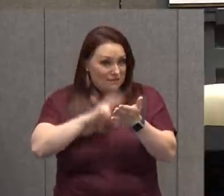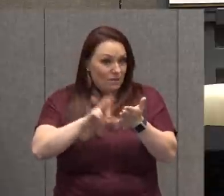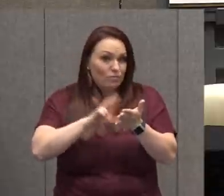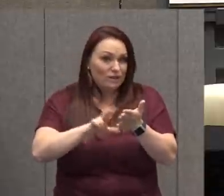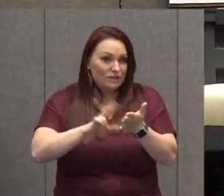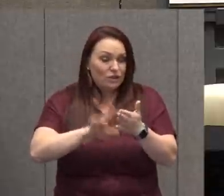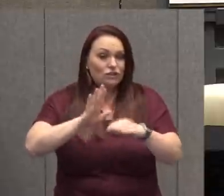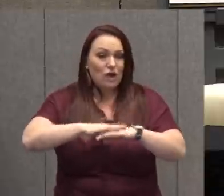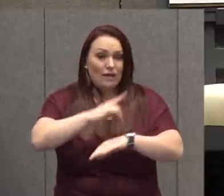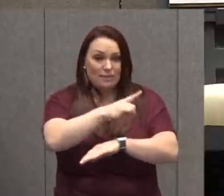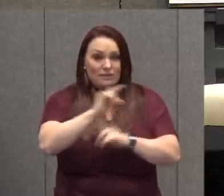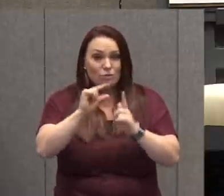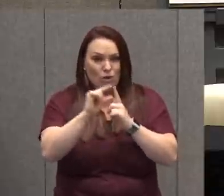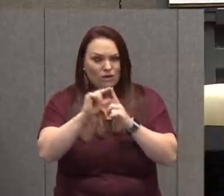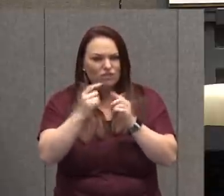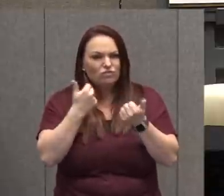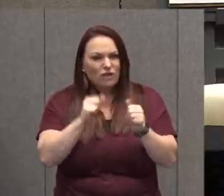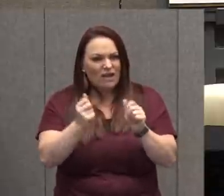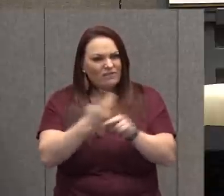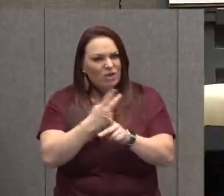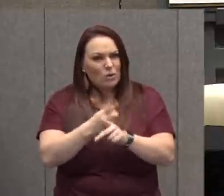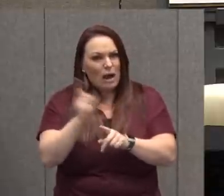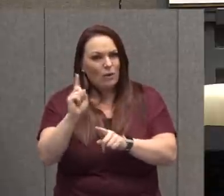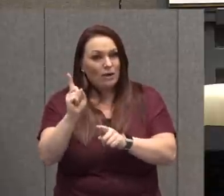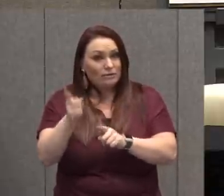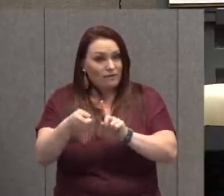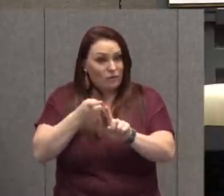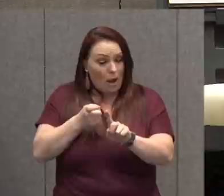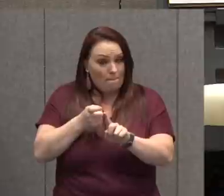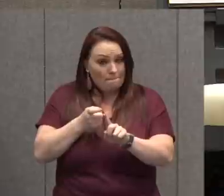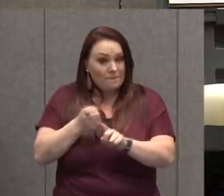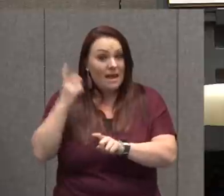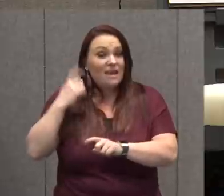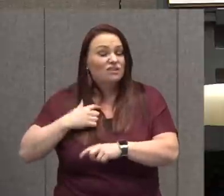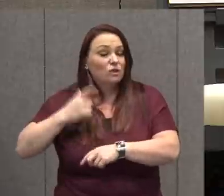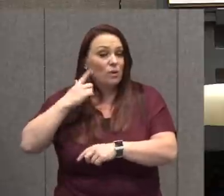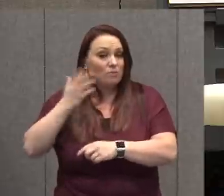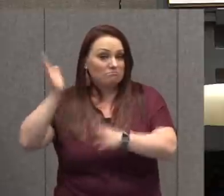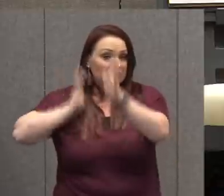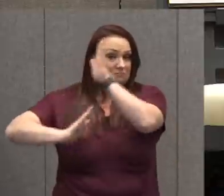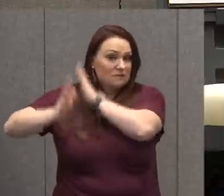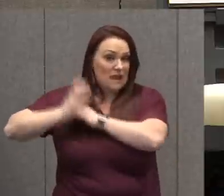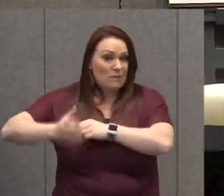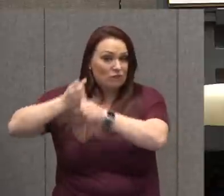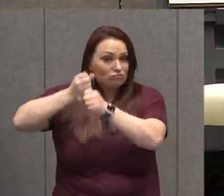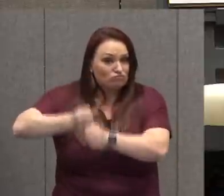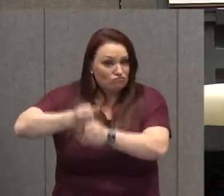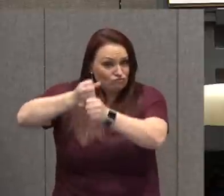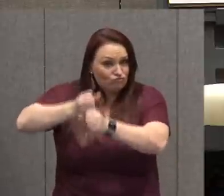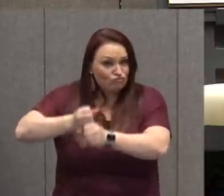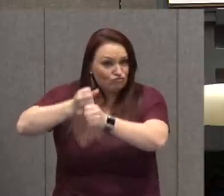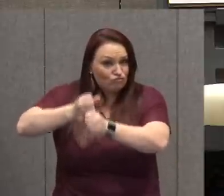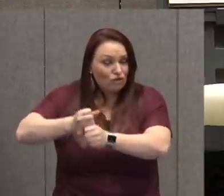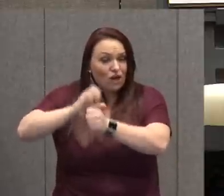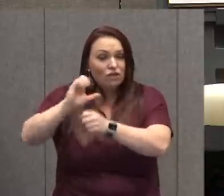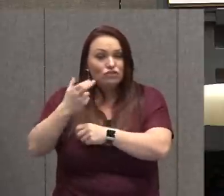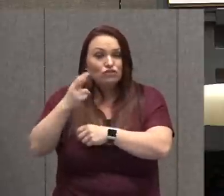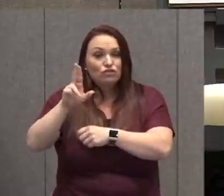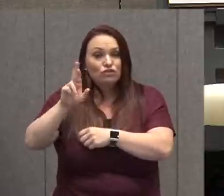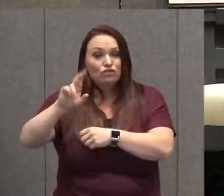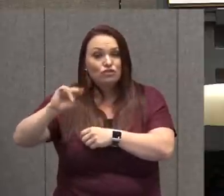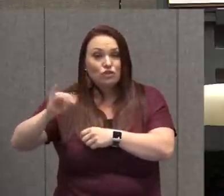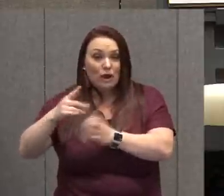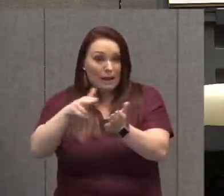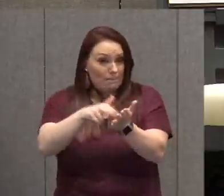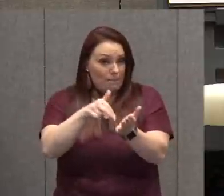theories. That one theory is that they were churning butter and butterflies were flying around, and so they started calling them